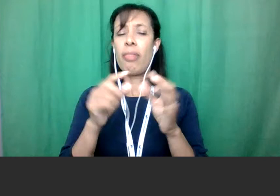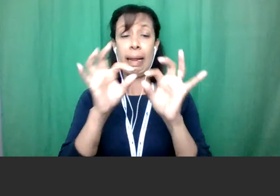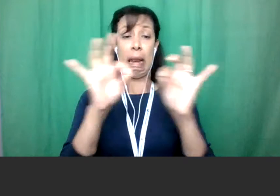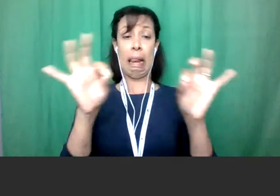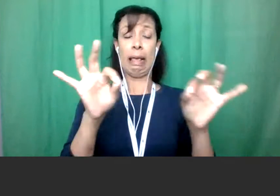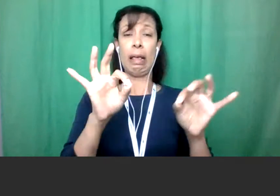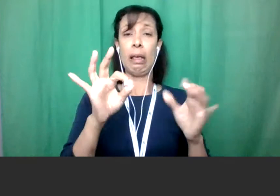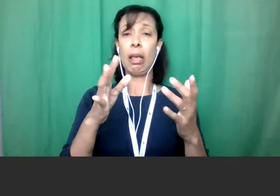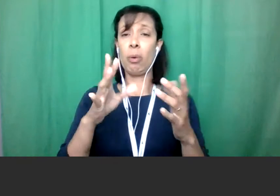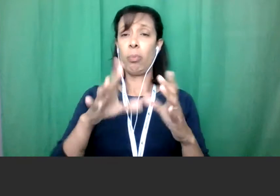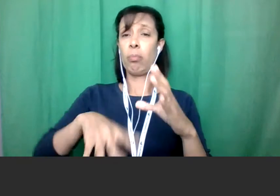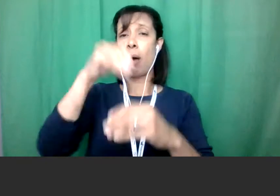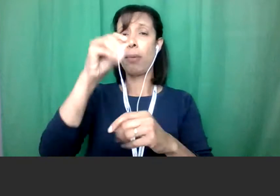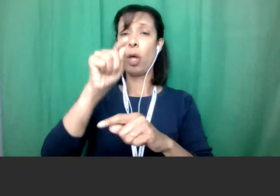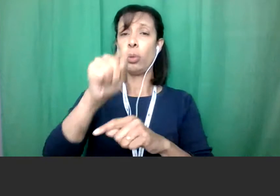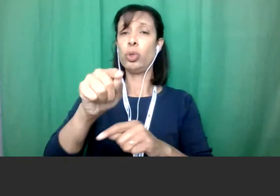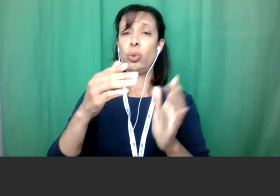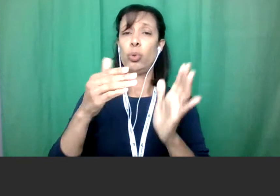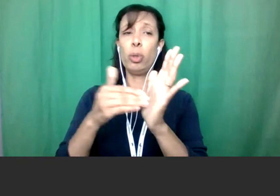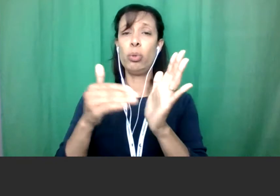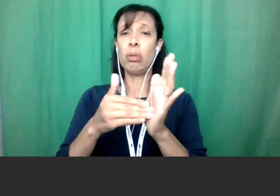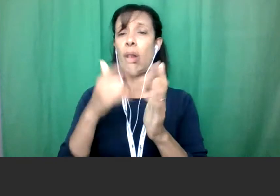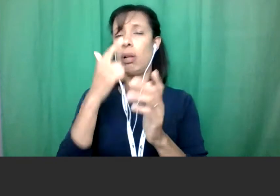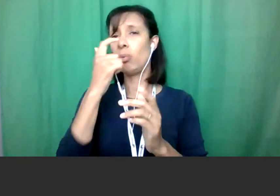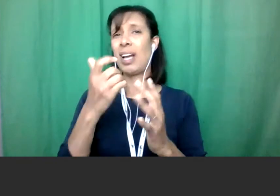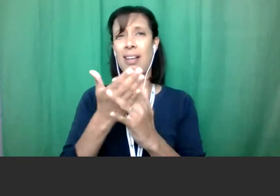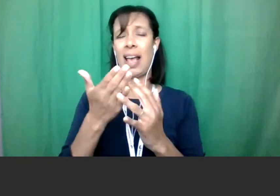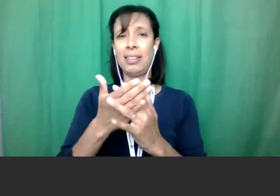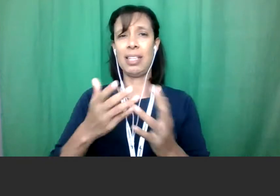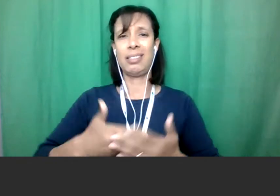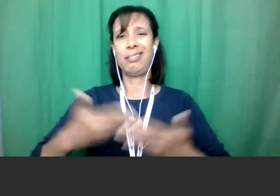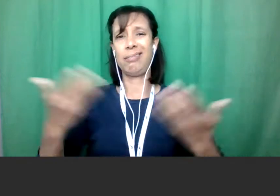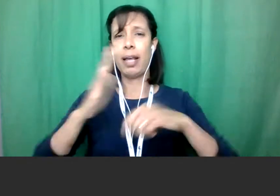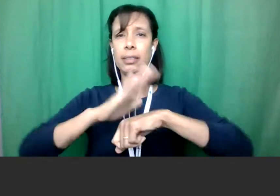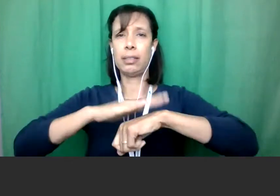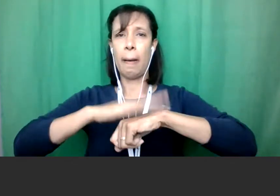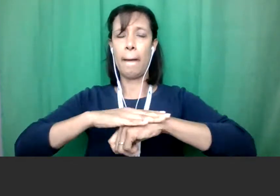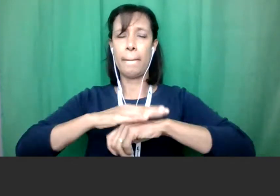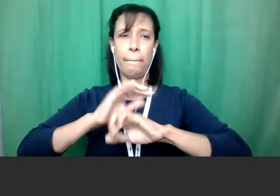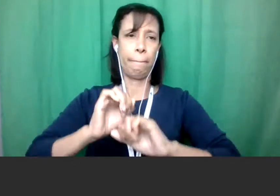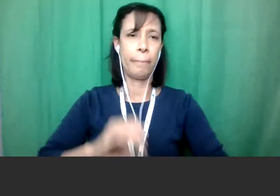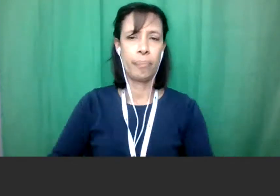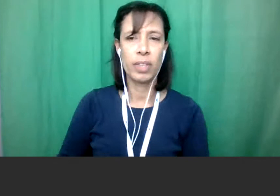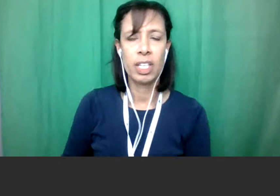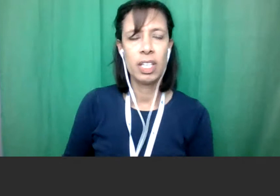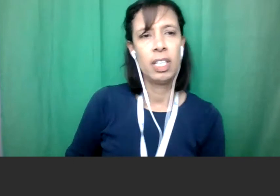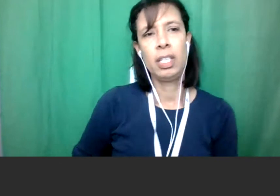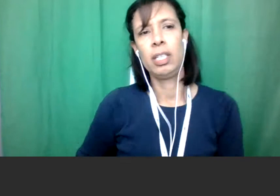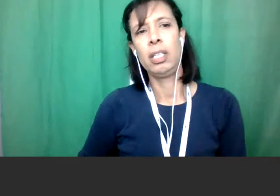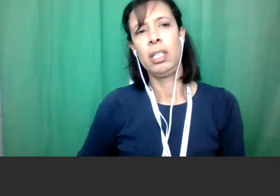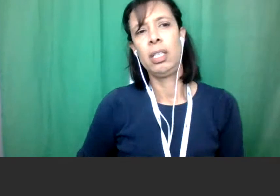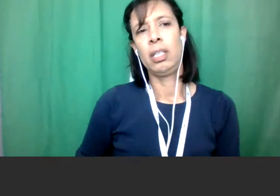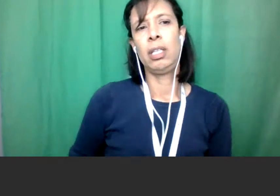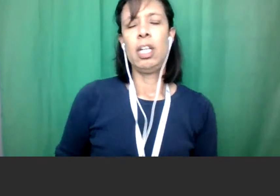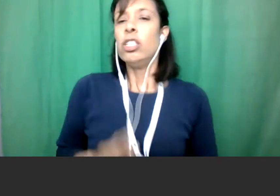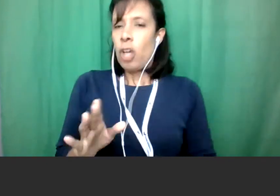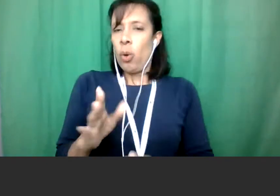How do we? Oh, sorry. What happens here? I'll tell you what happens here, folks, just so you'll understand